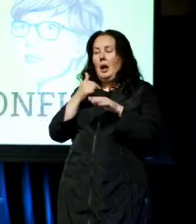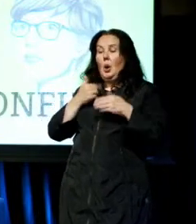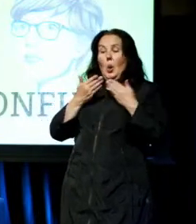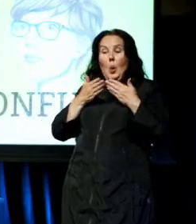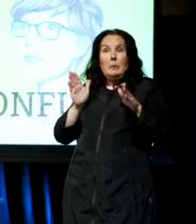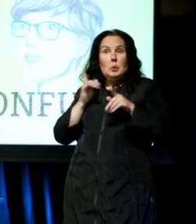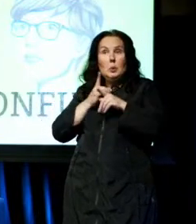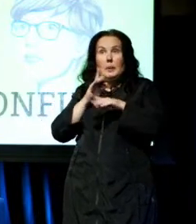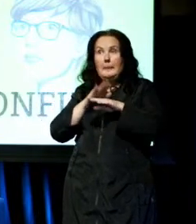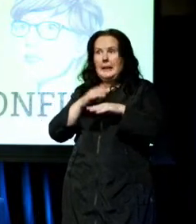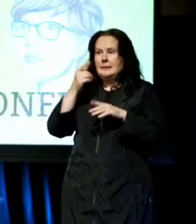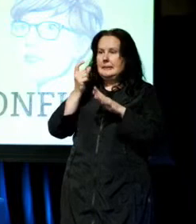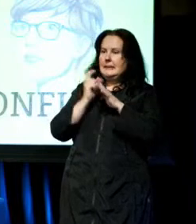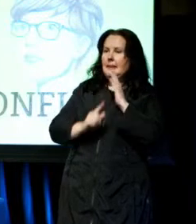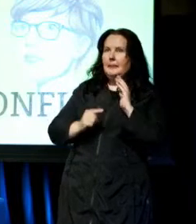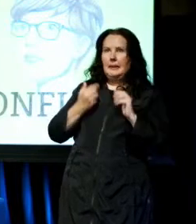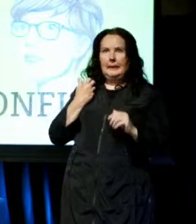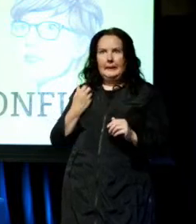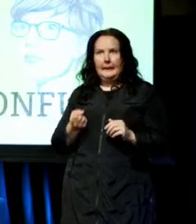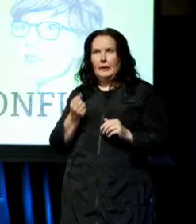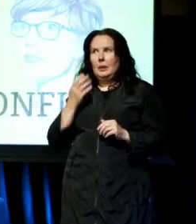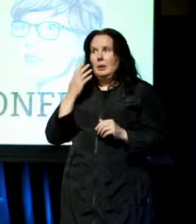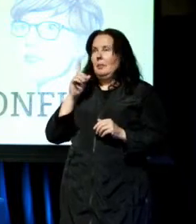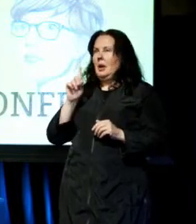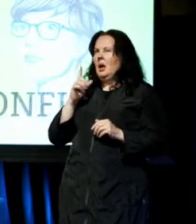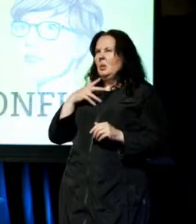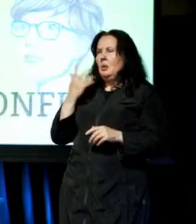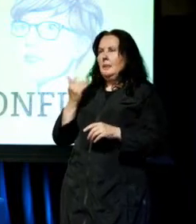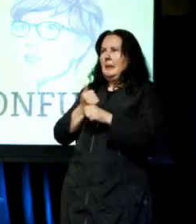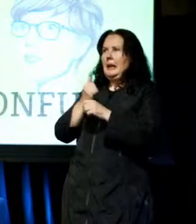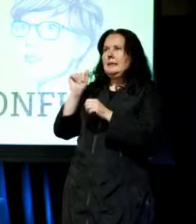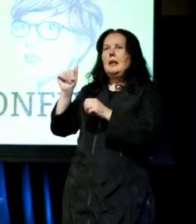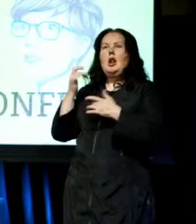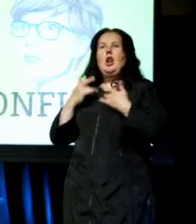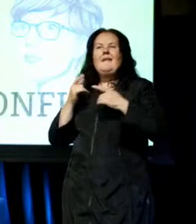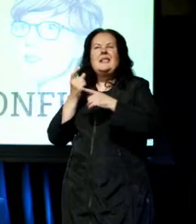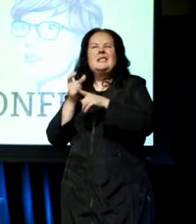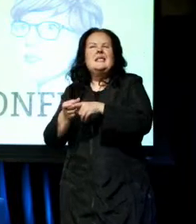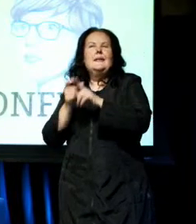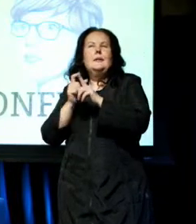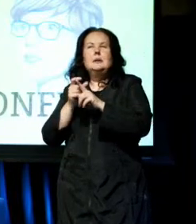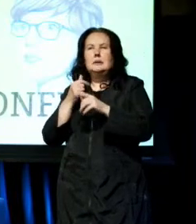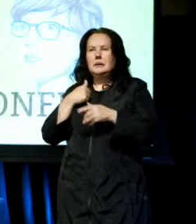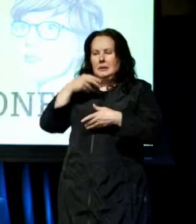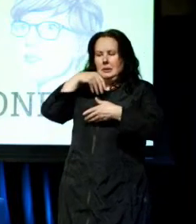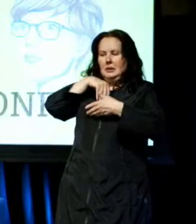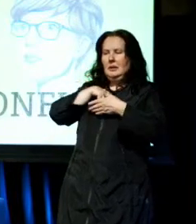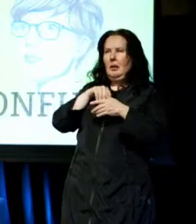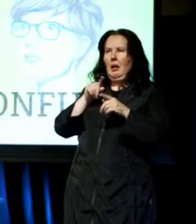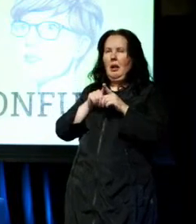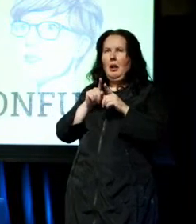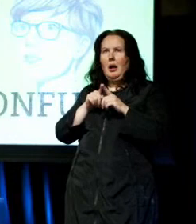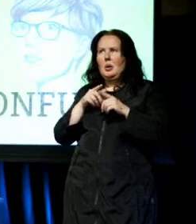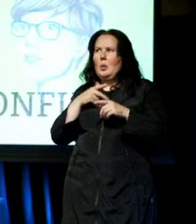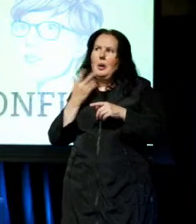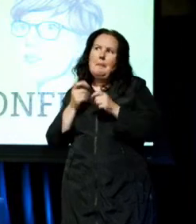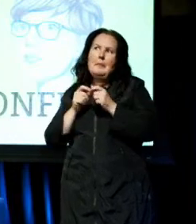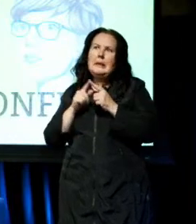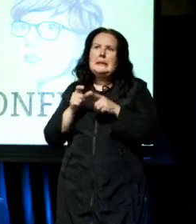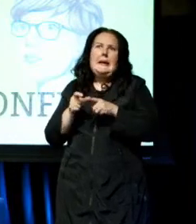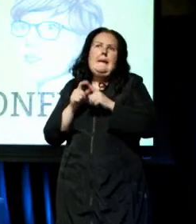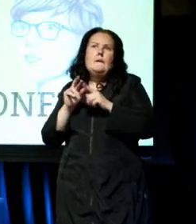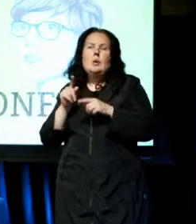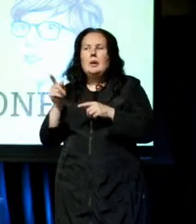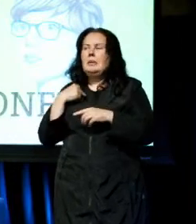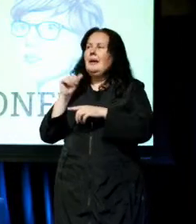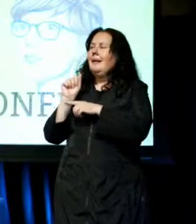for roles, but you don't want to like be difficult. I'm still struggling with that kind of internalized ableism of like, I don't want to be difficult. I'll just say